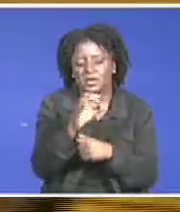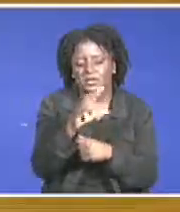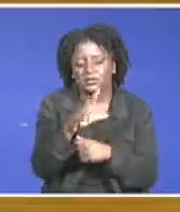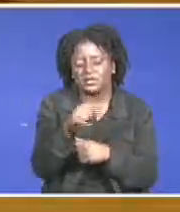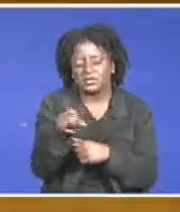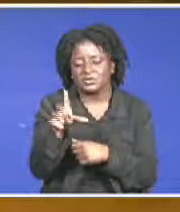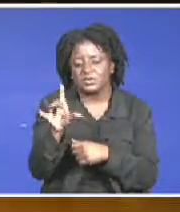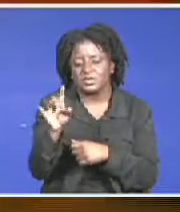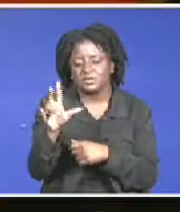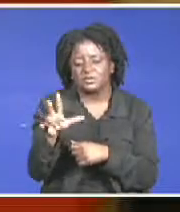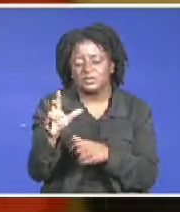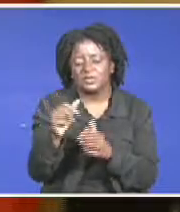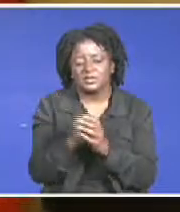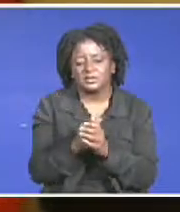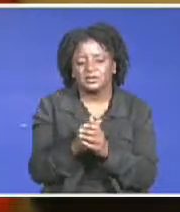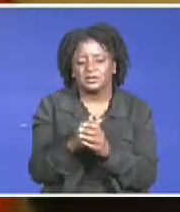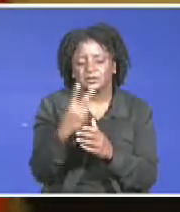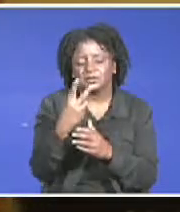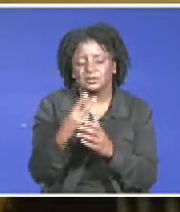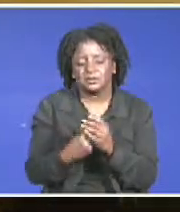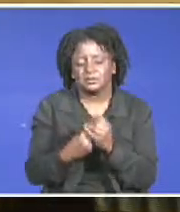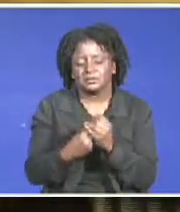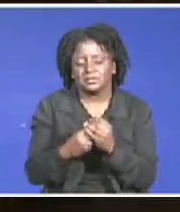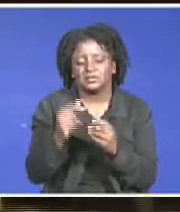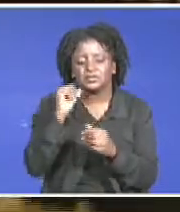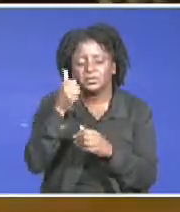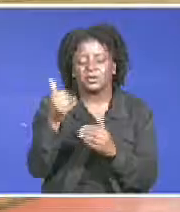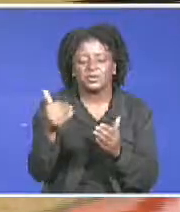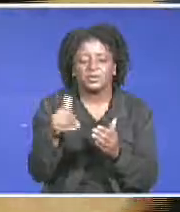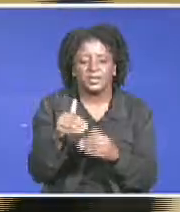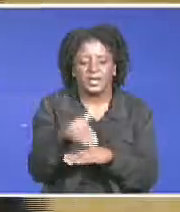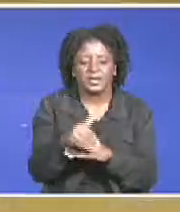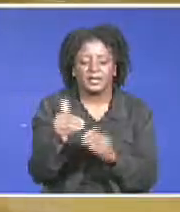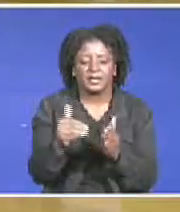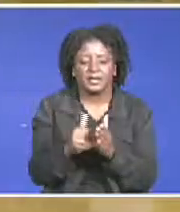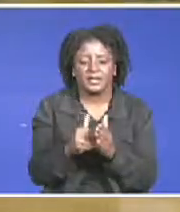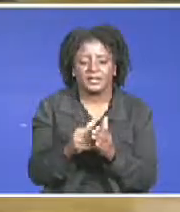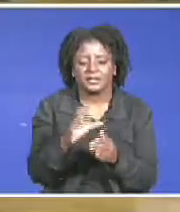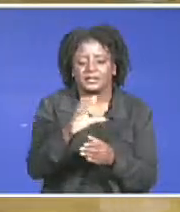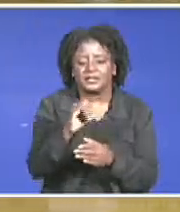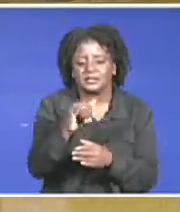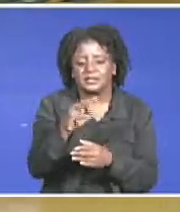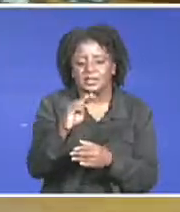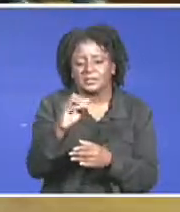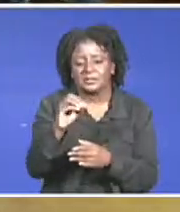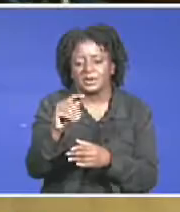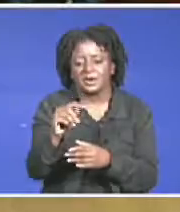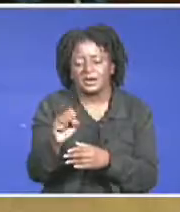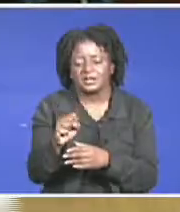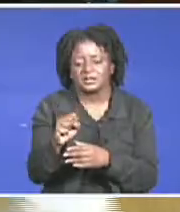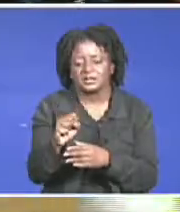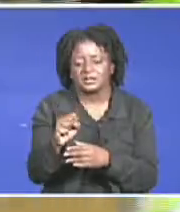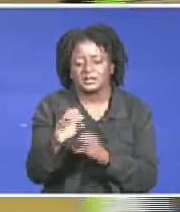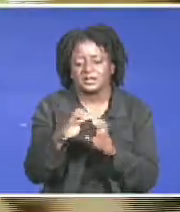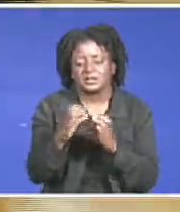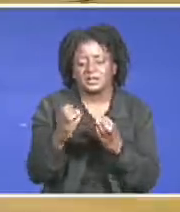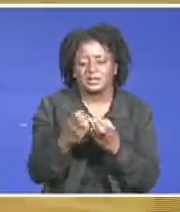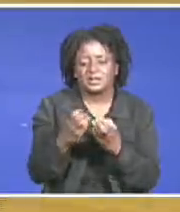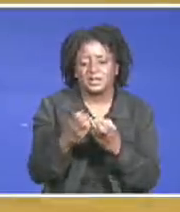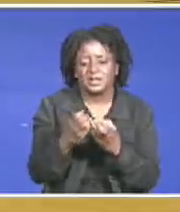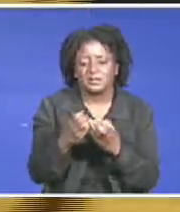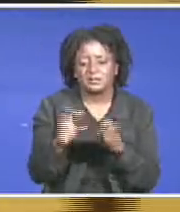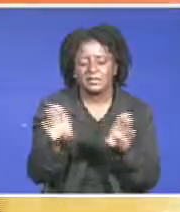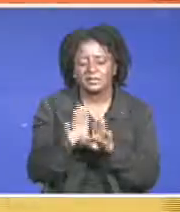series set to be back on the floor again tomorrow night. The Sidebots Basketball Club closing out its inaugural AAU Easter